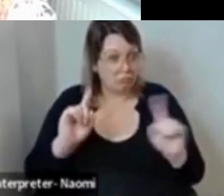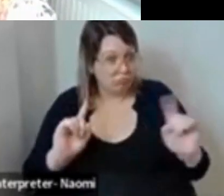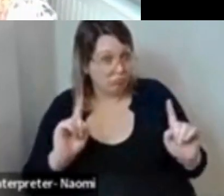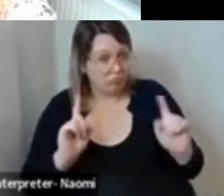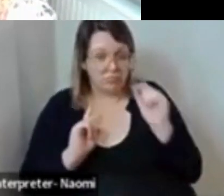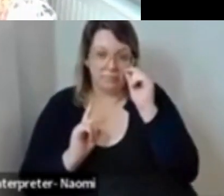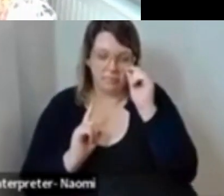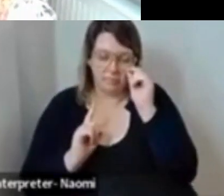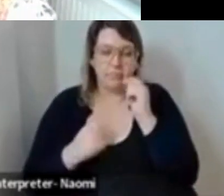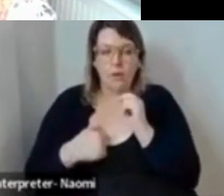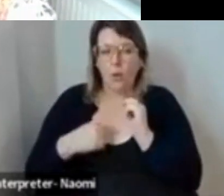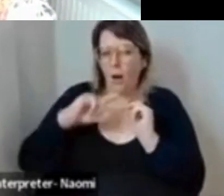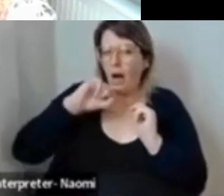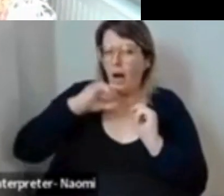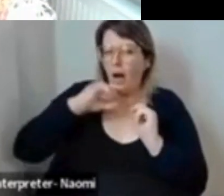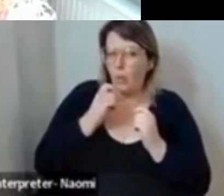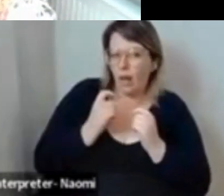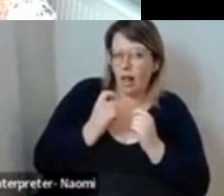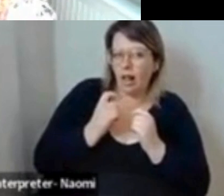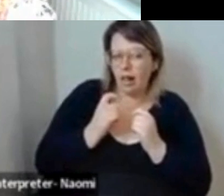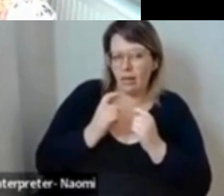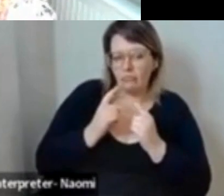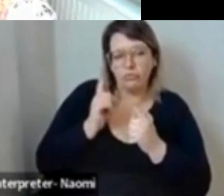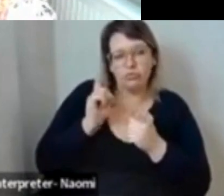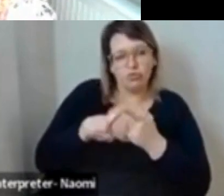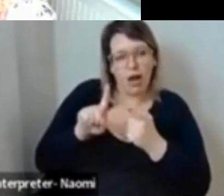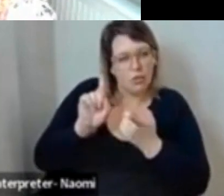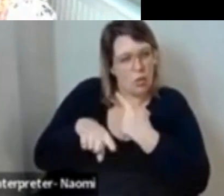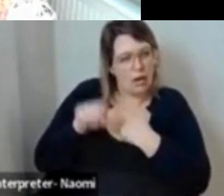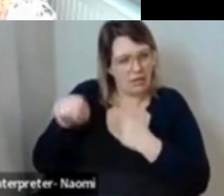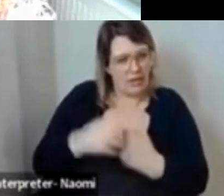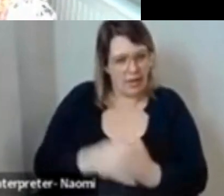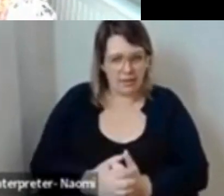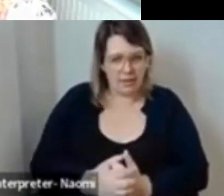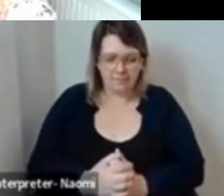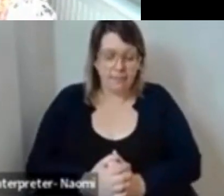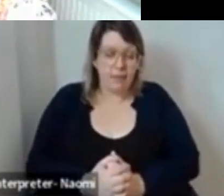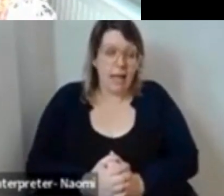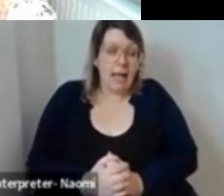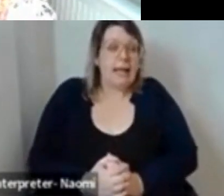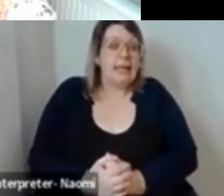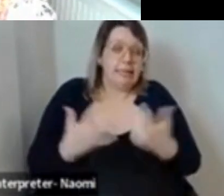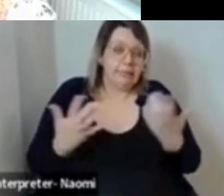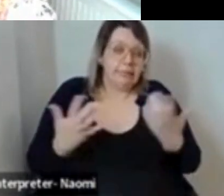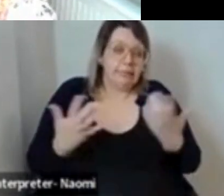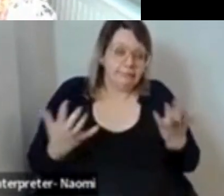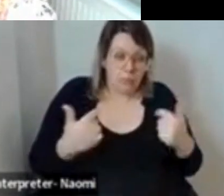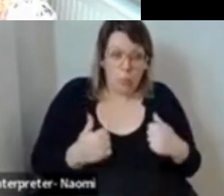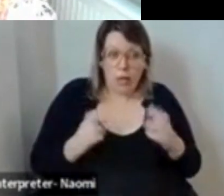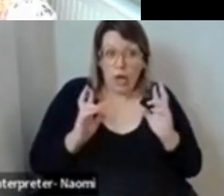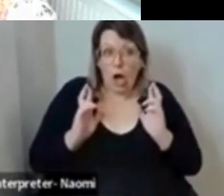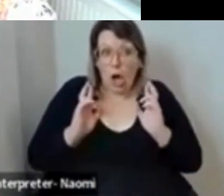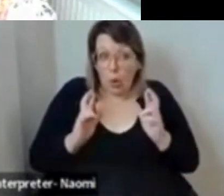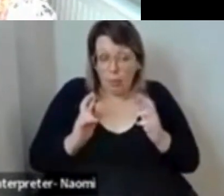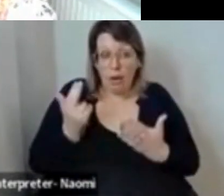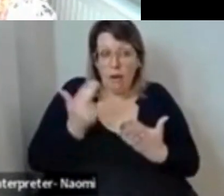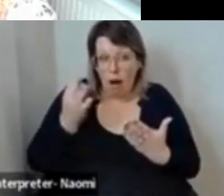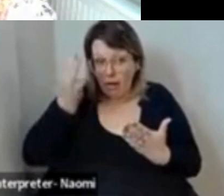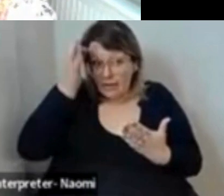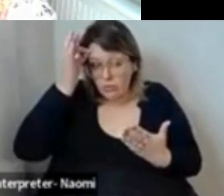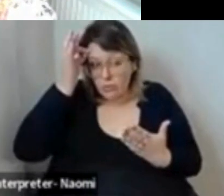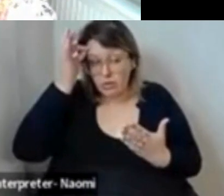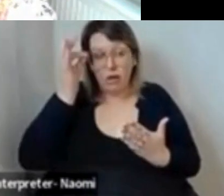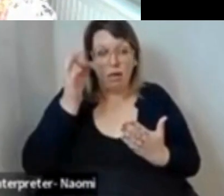stab at answering. I think what we've been hoping, the Arts Council and the Department for Education, with this move to having